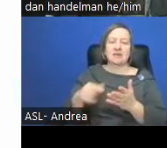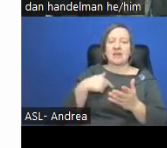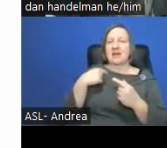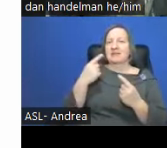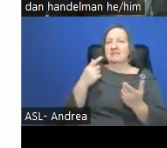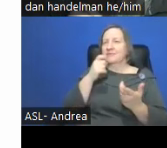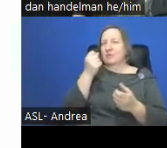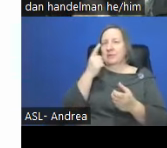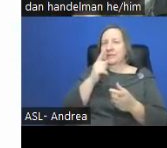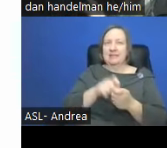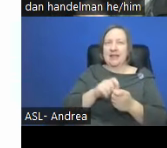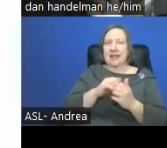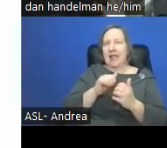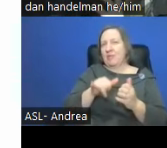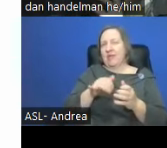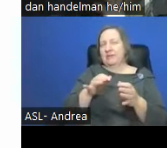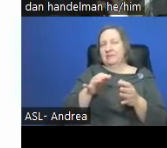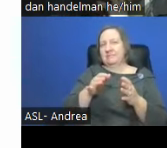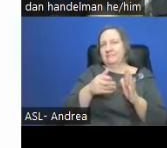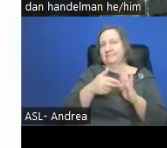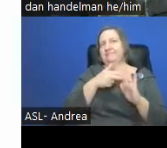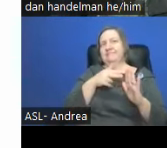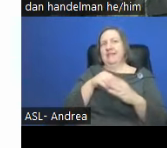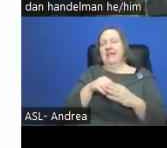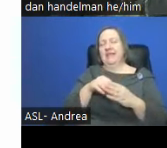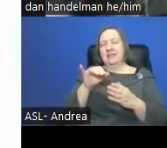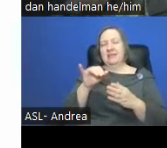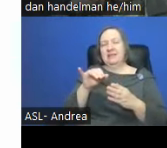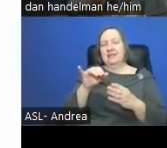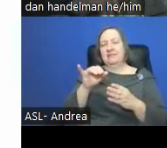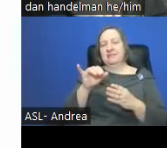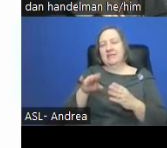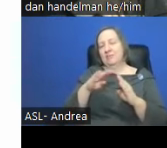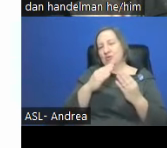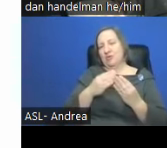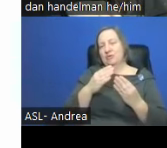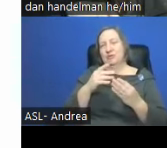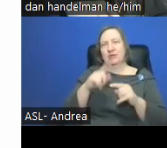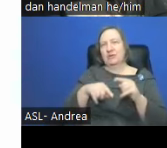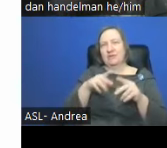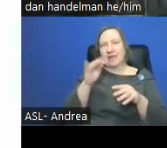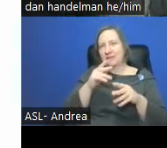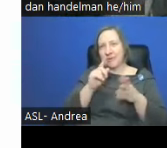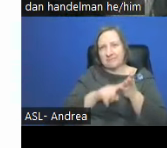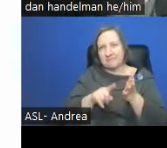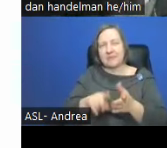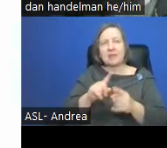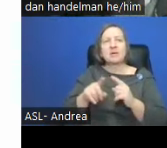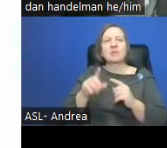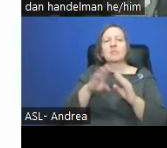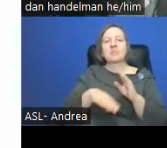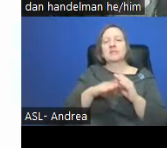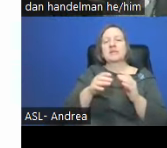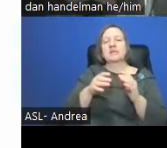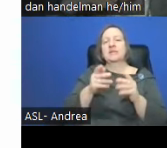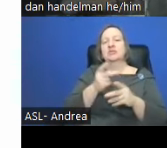defined in the bureau, and I couldn't find it by poking around. So we'll flag that for a definition. But it's basically a supervisor over.